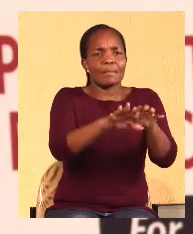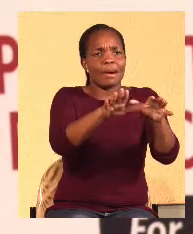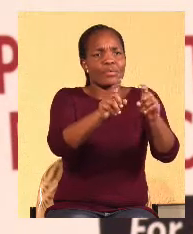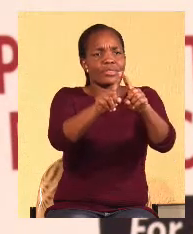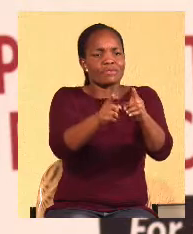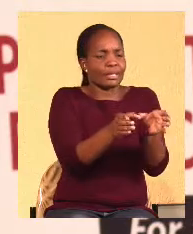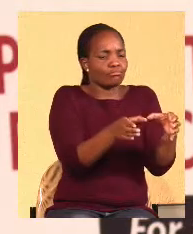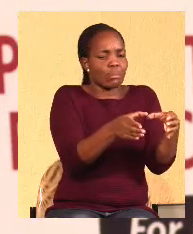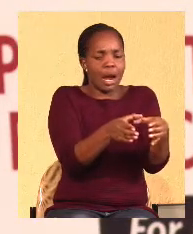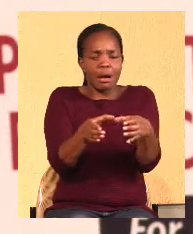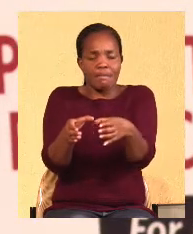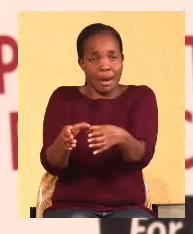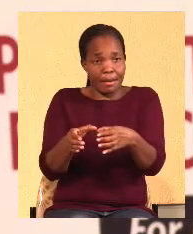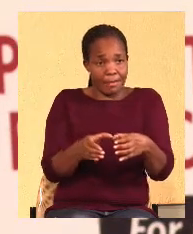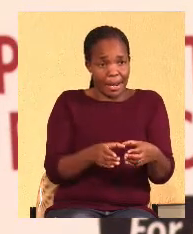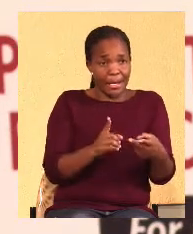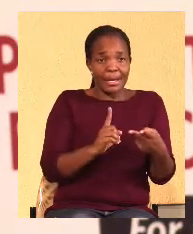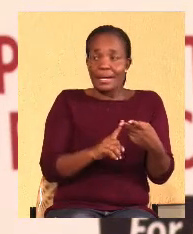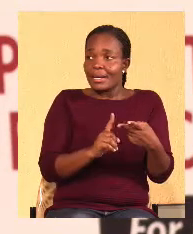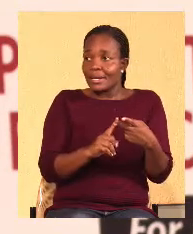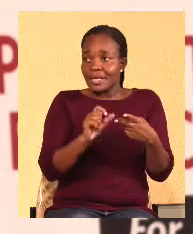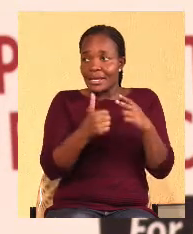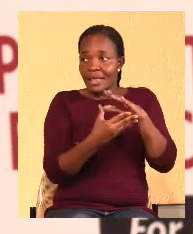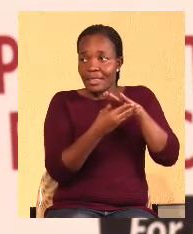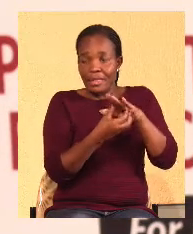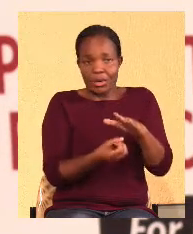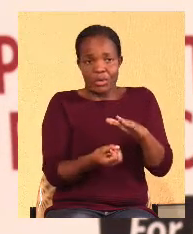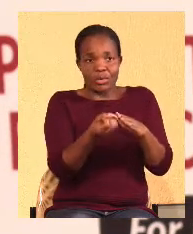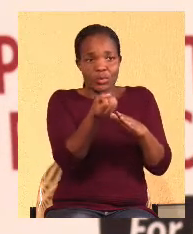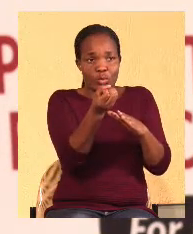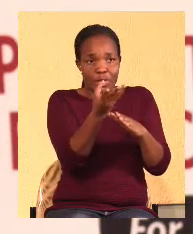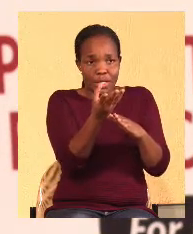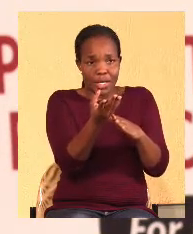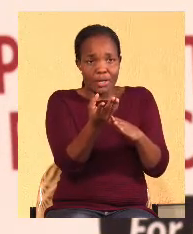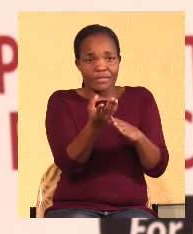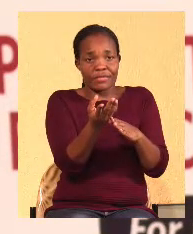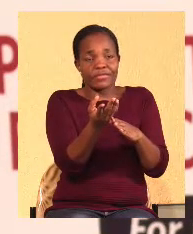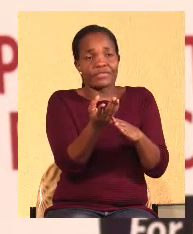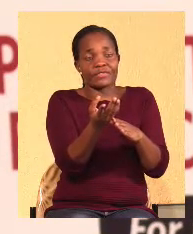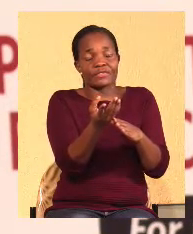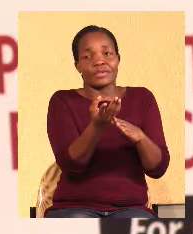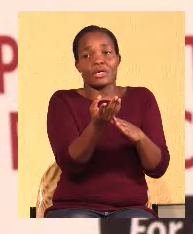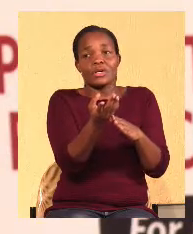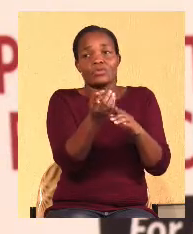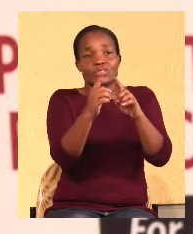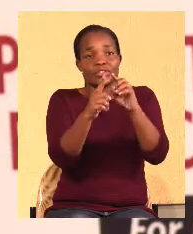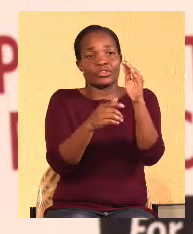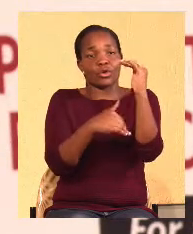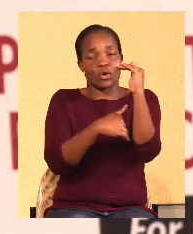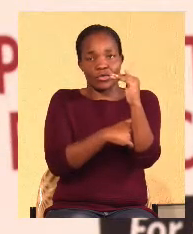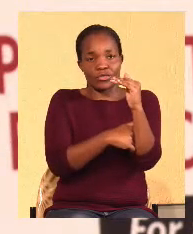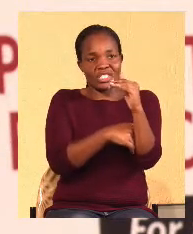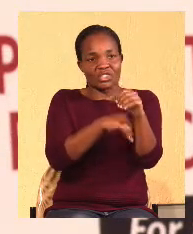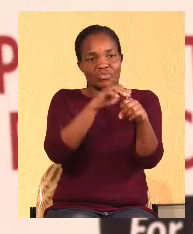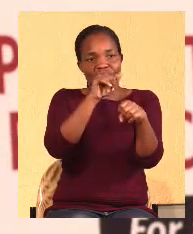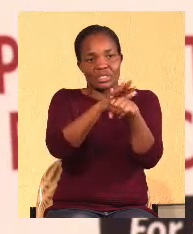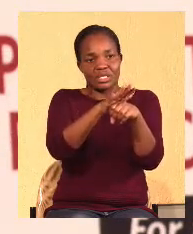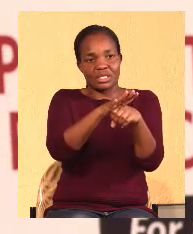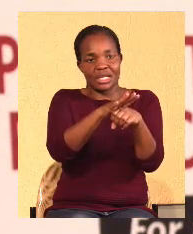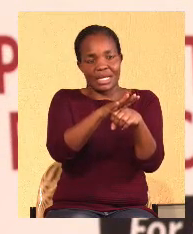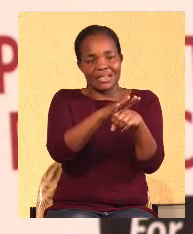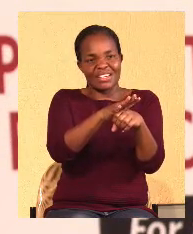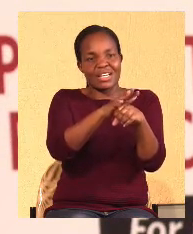stakeholders, and we also give a copy to our public and relation office so that it further circulates to all